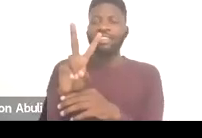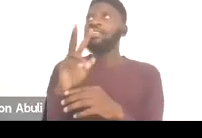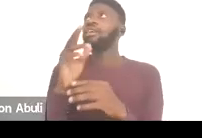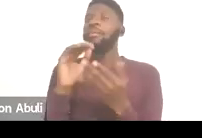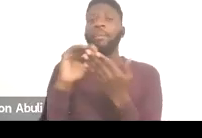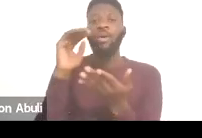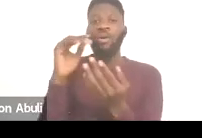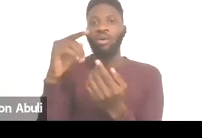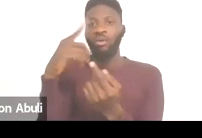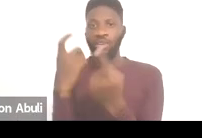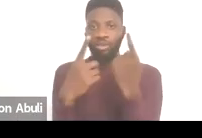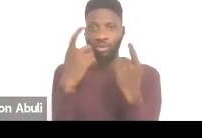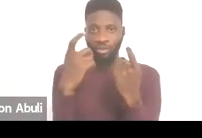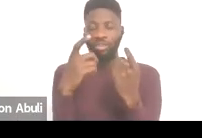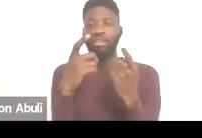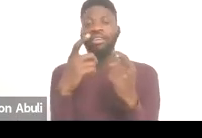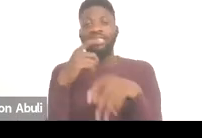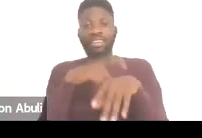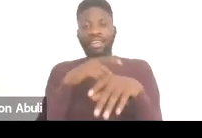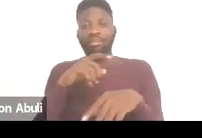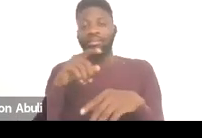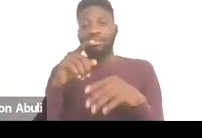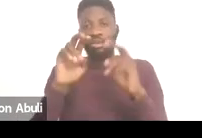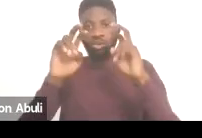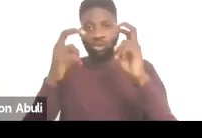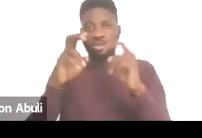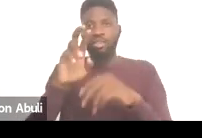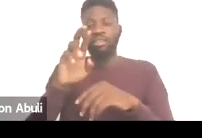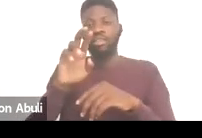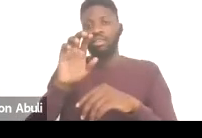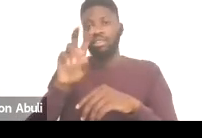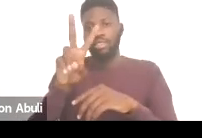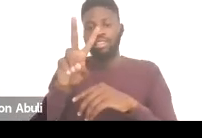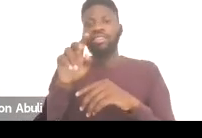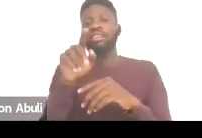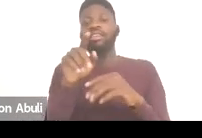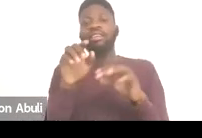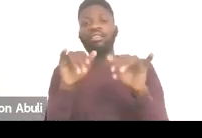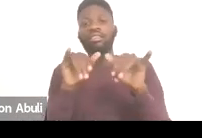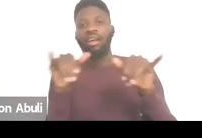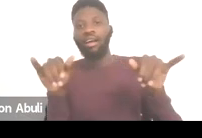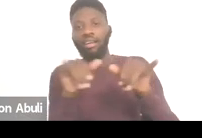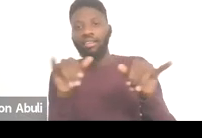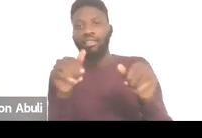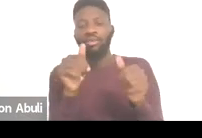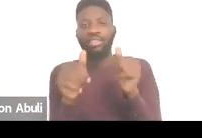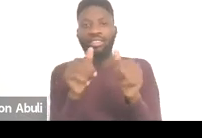in when it comes to your resume, the size of your CV. These are things that we are going to be taking.